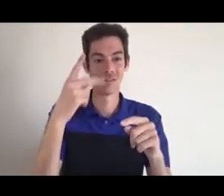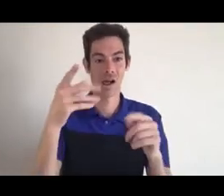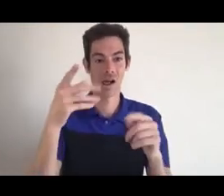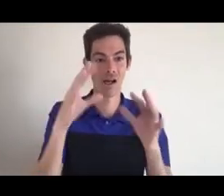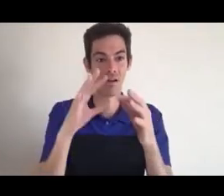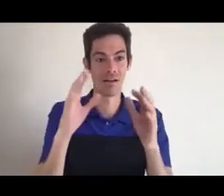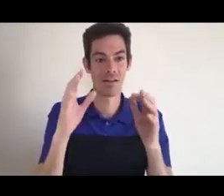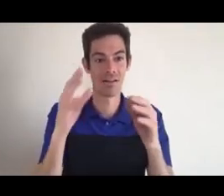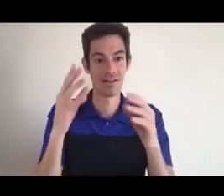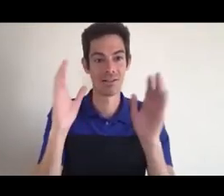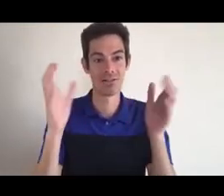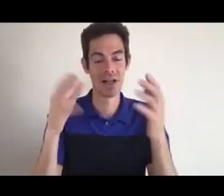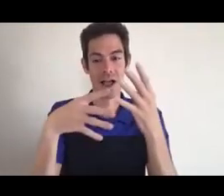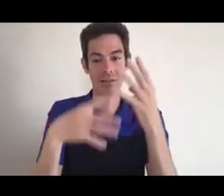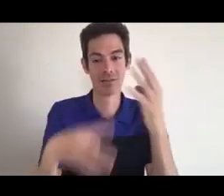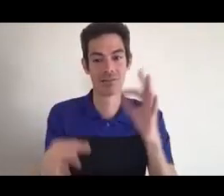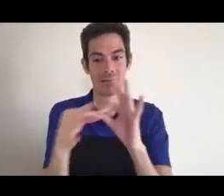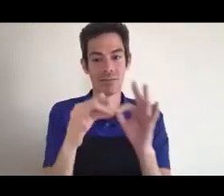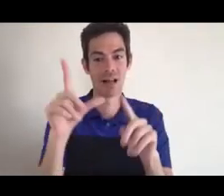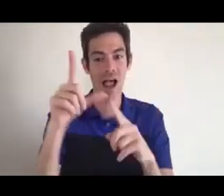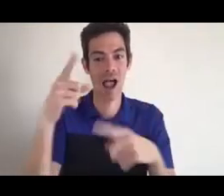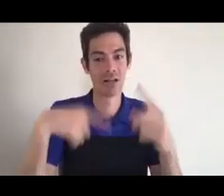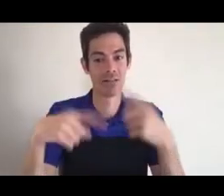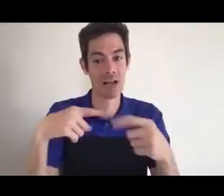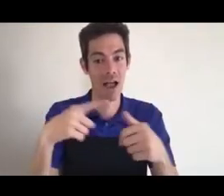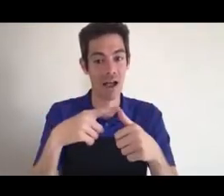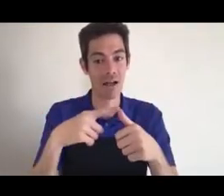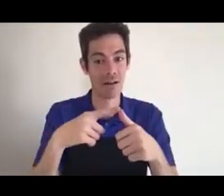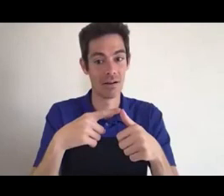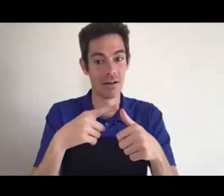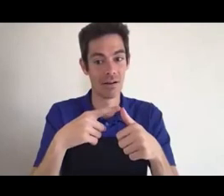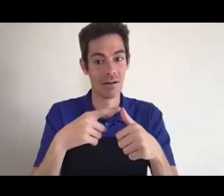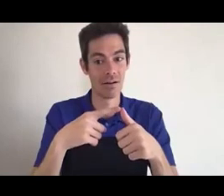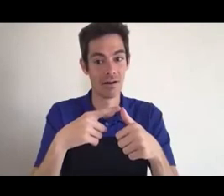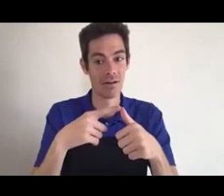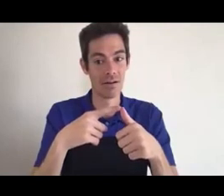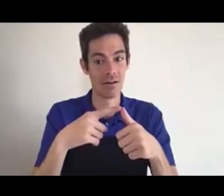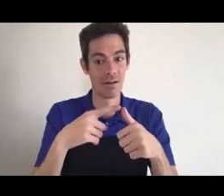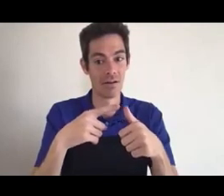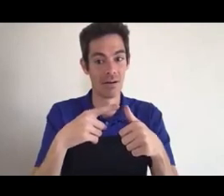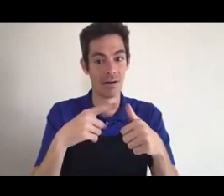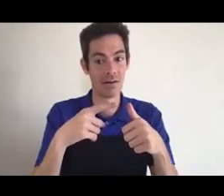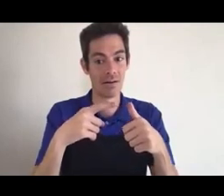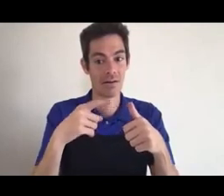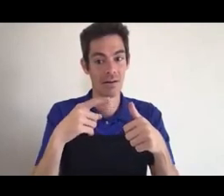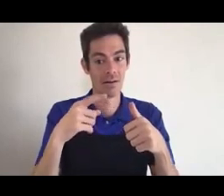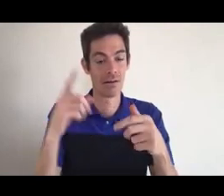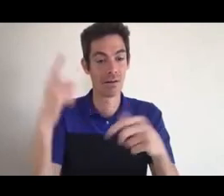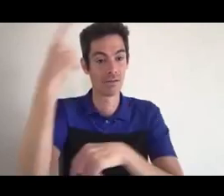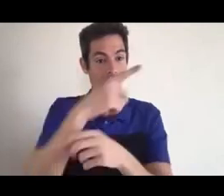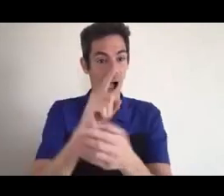Mm-hmm. So I see the comment in the chat about some of the different lettered signs.